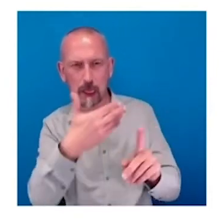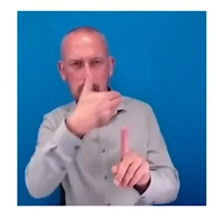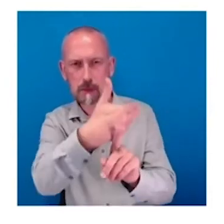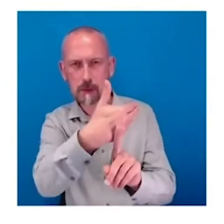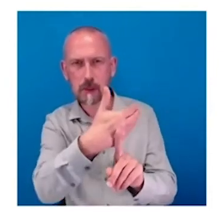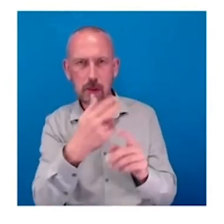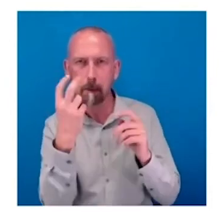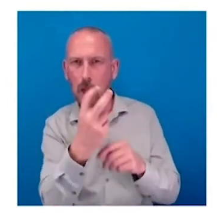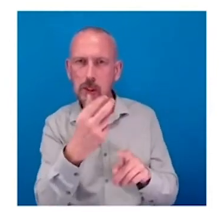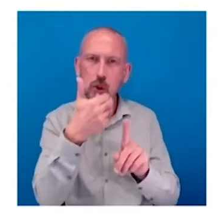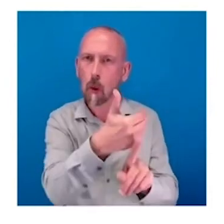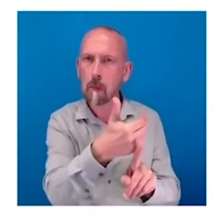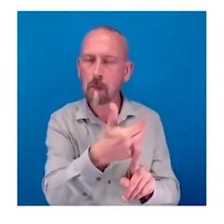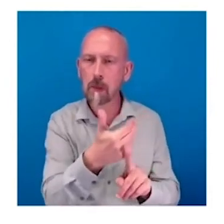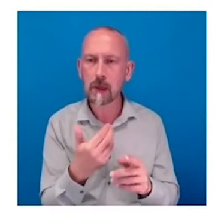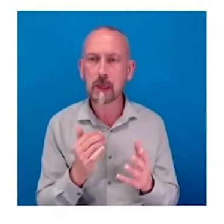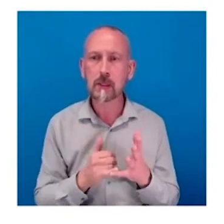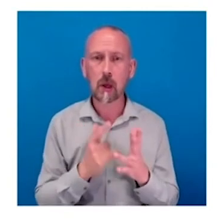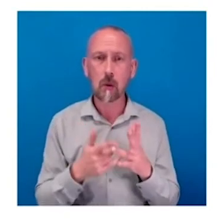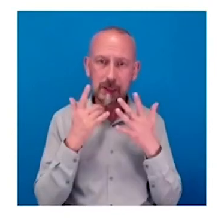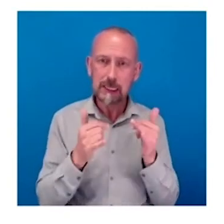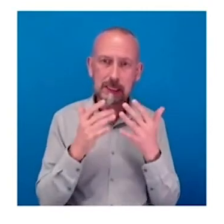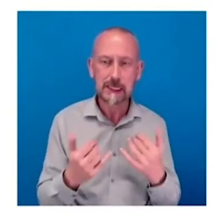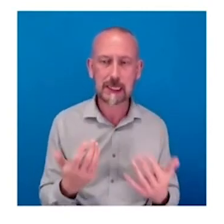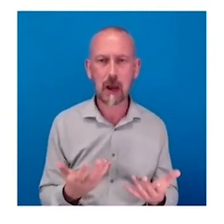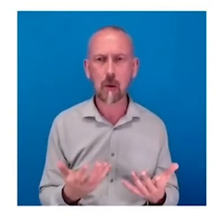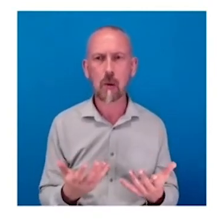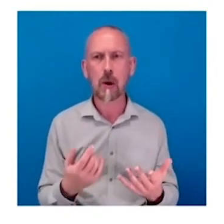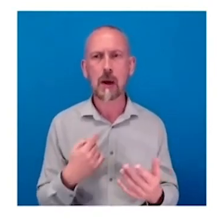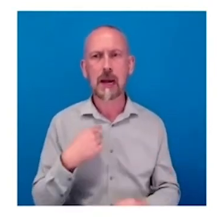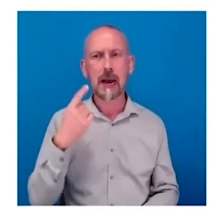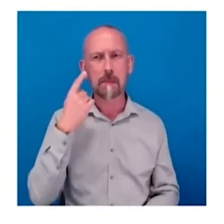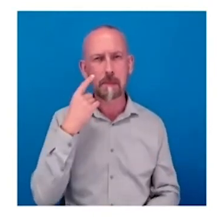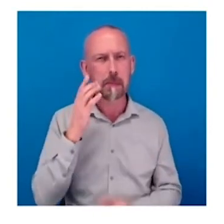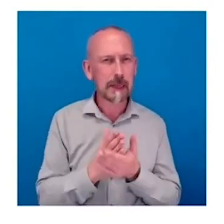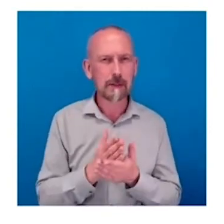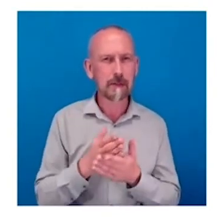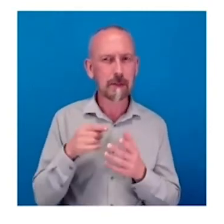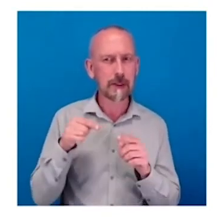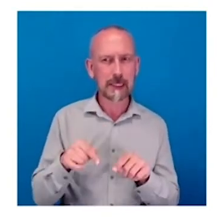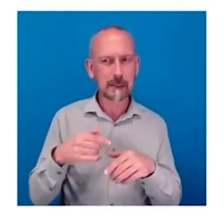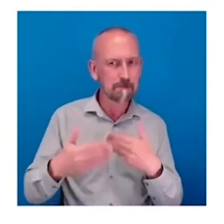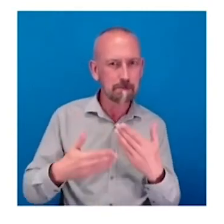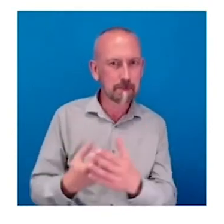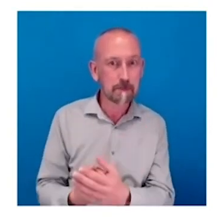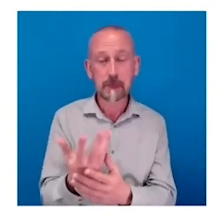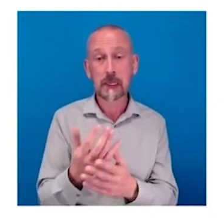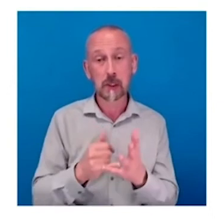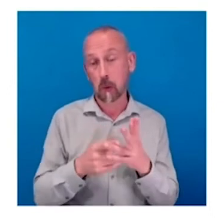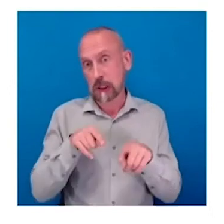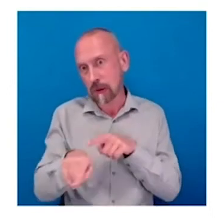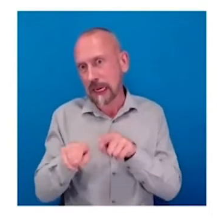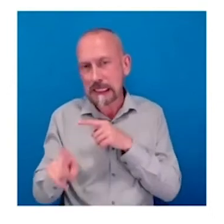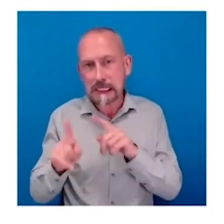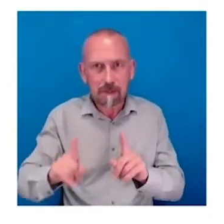now. NaviLens is, I believe, is out of Spain. So we're trying all different technologies to drive